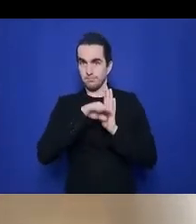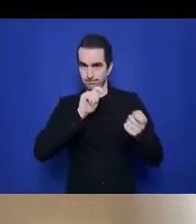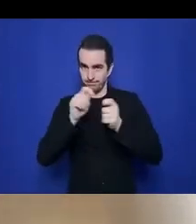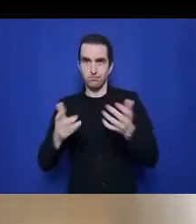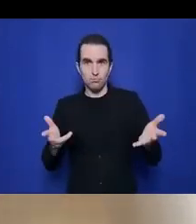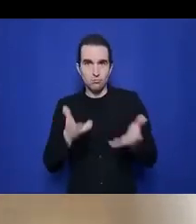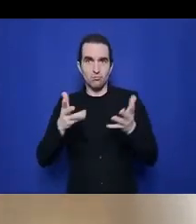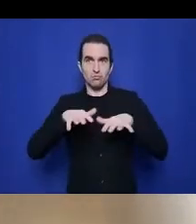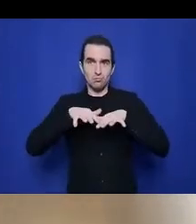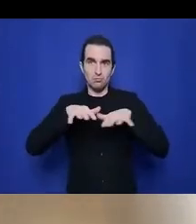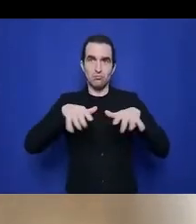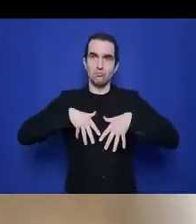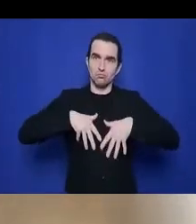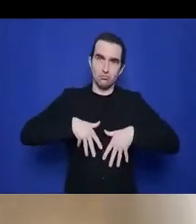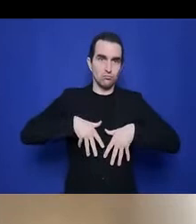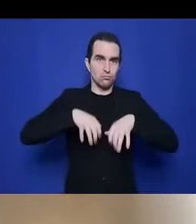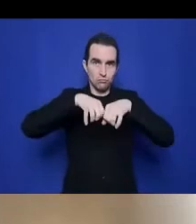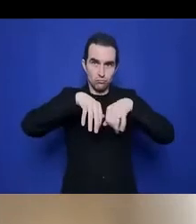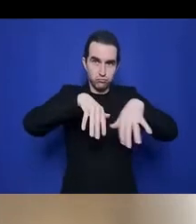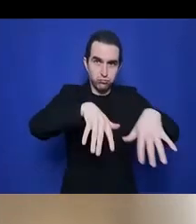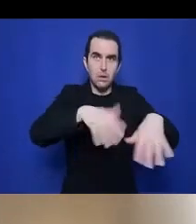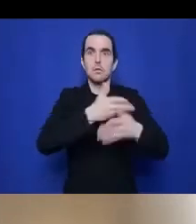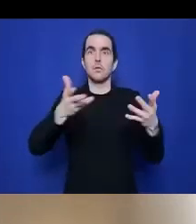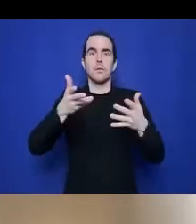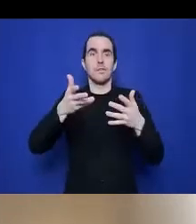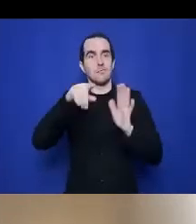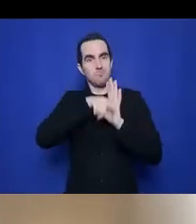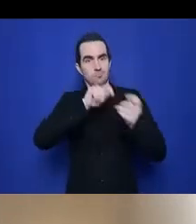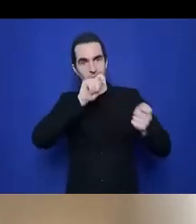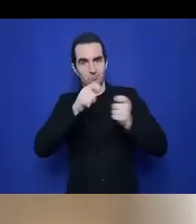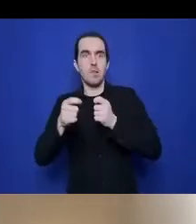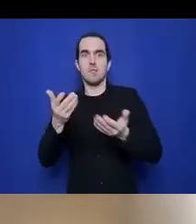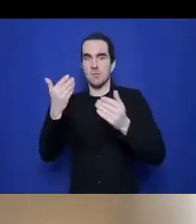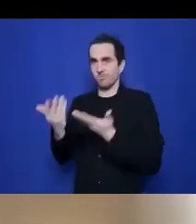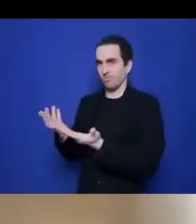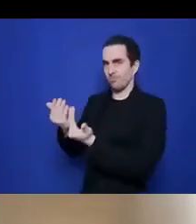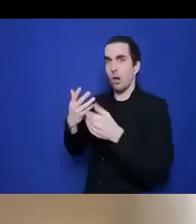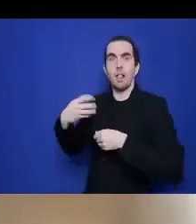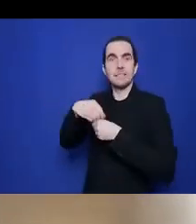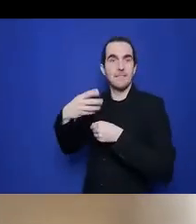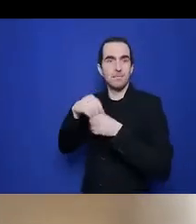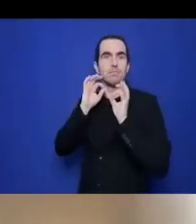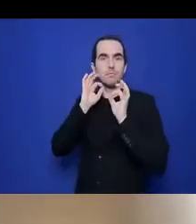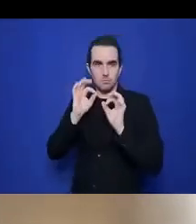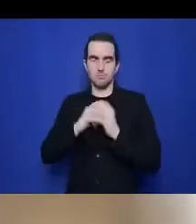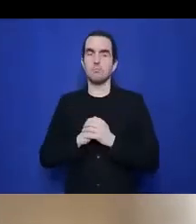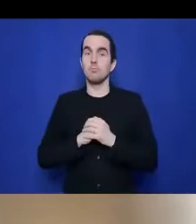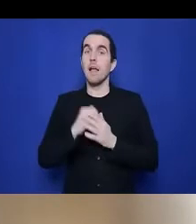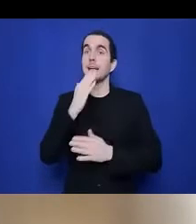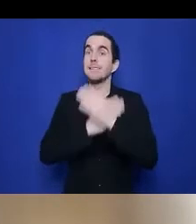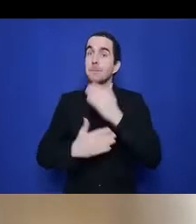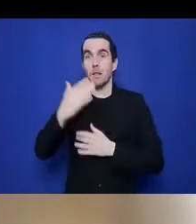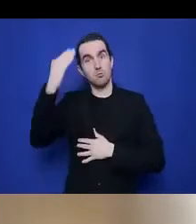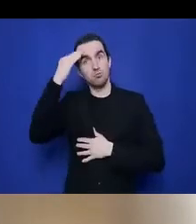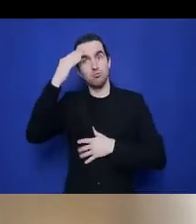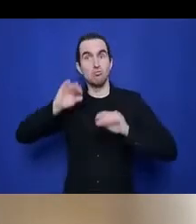awareness. All organizations should have this conversation and education around disability awareness.